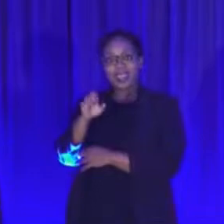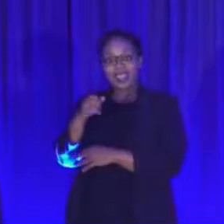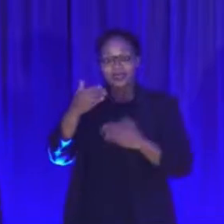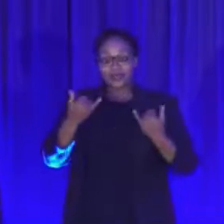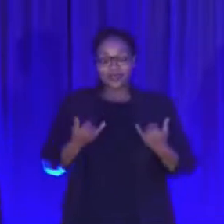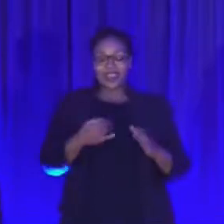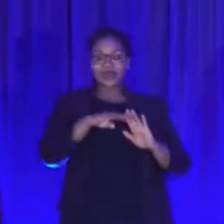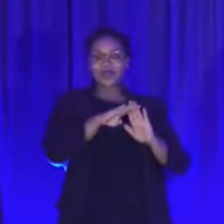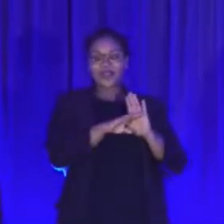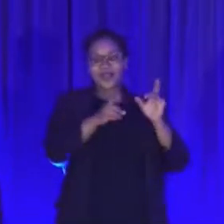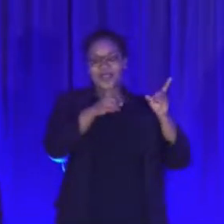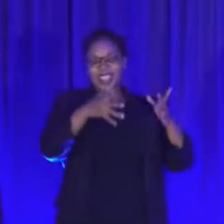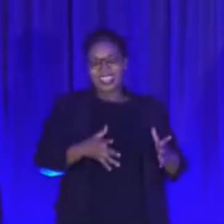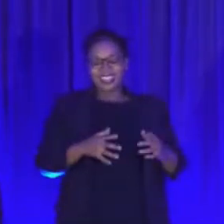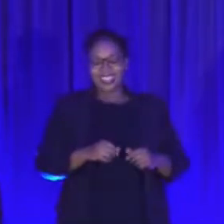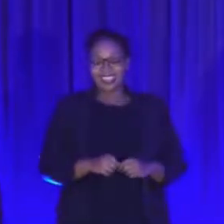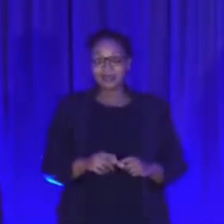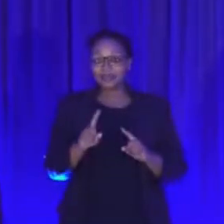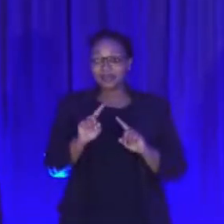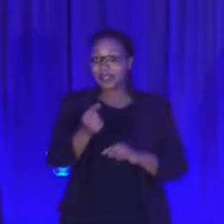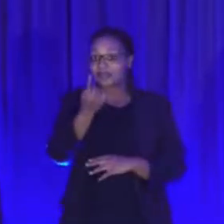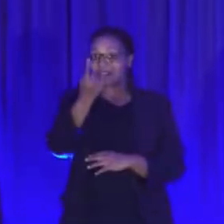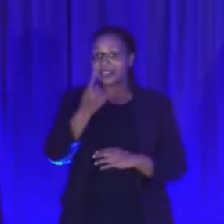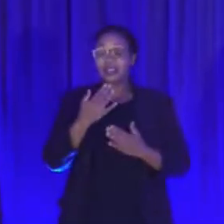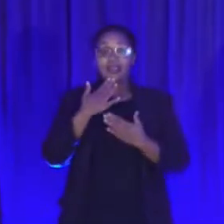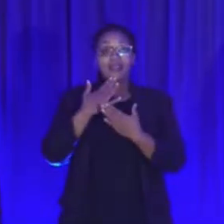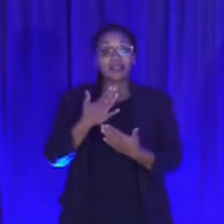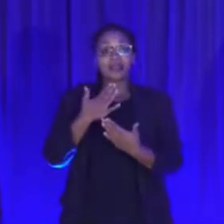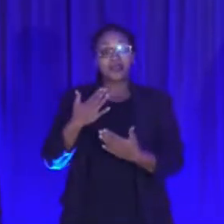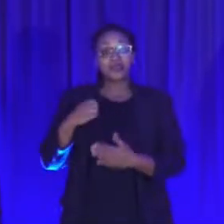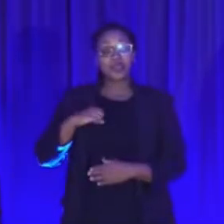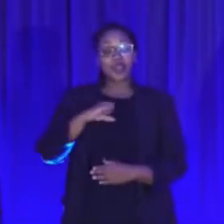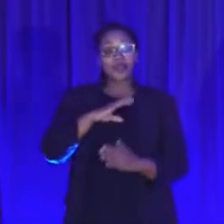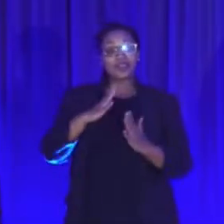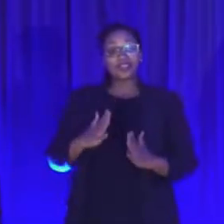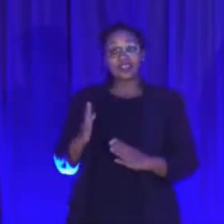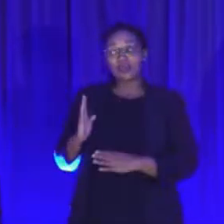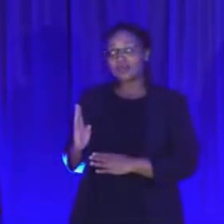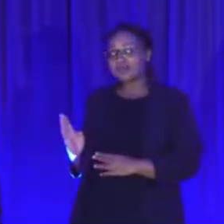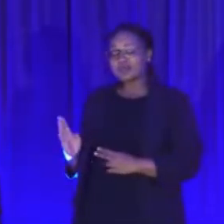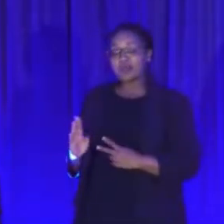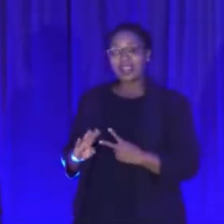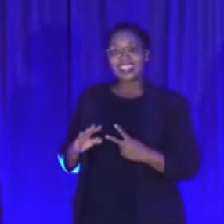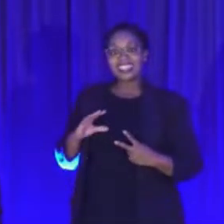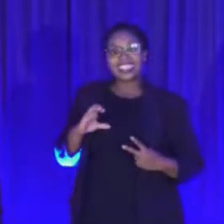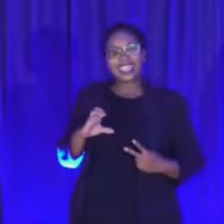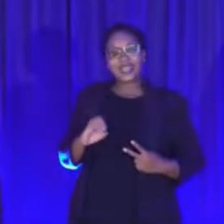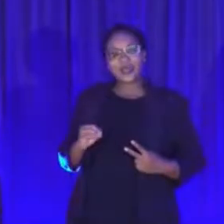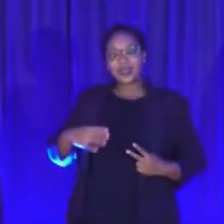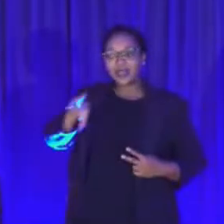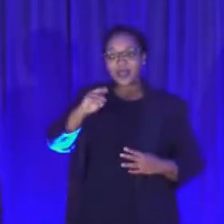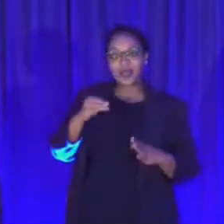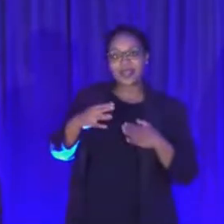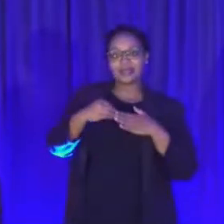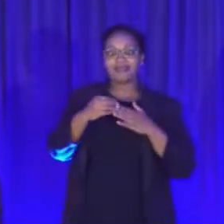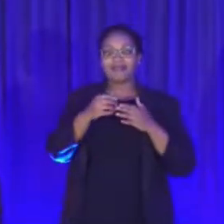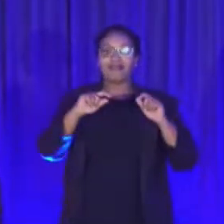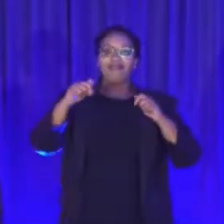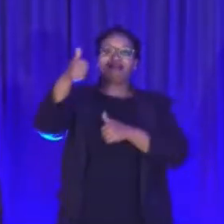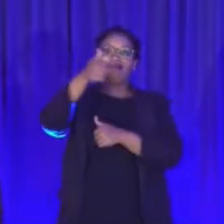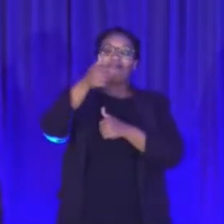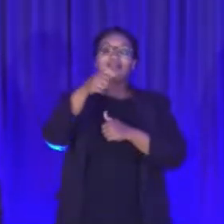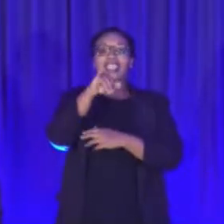for today. But firstly, first and foremost, thank you to the commissioners, the CEO, and the entire leadership of the